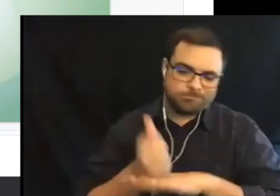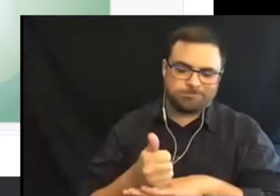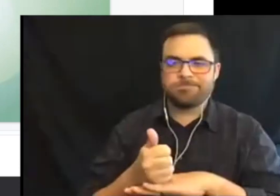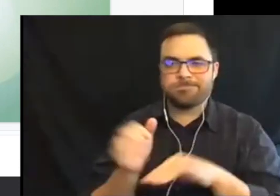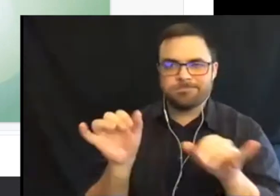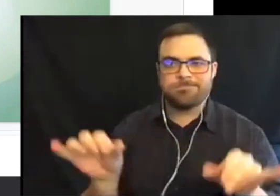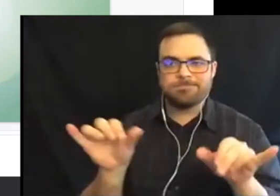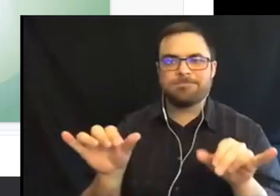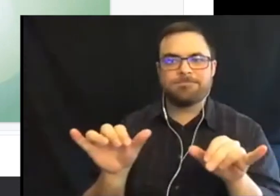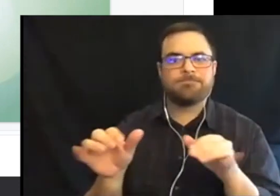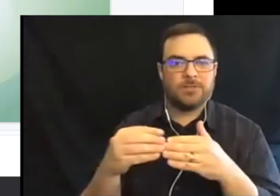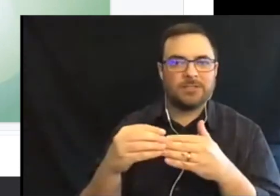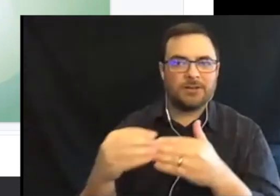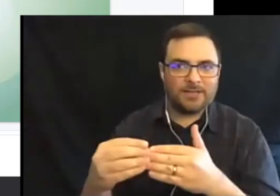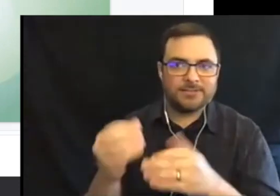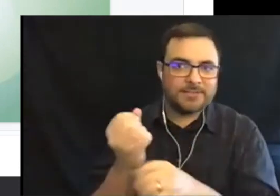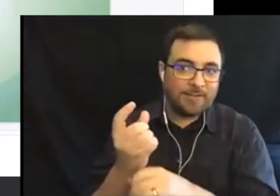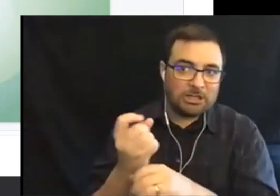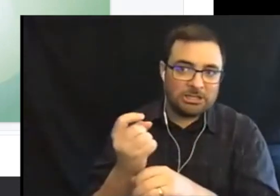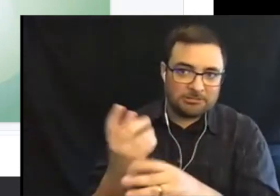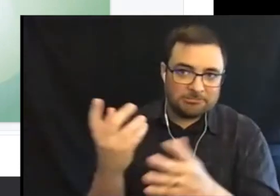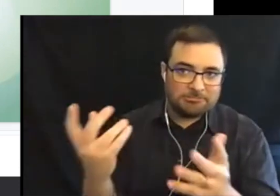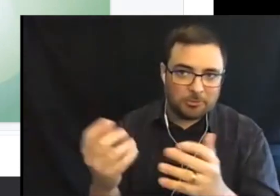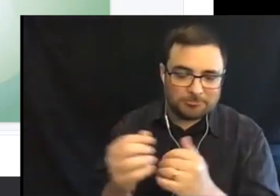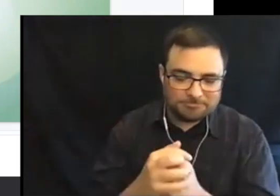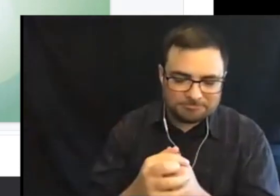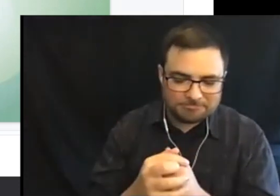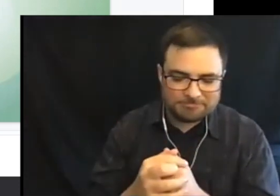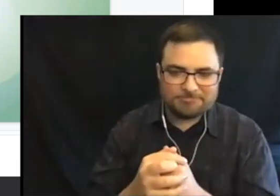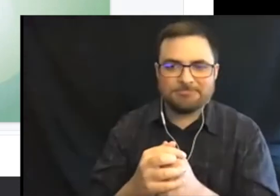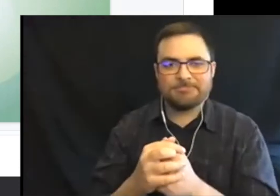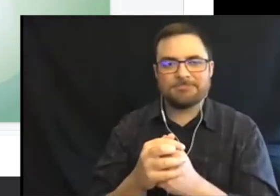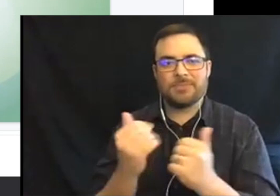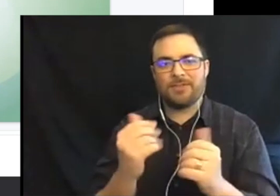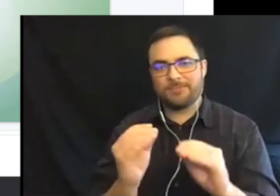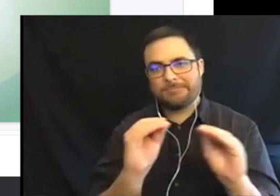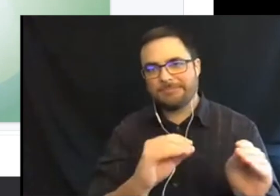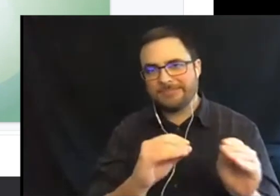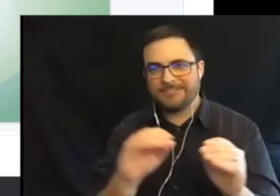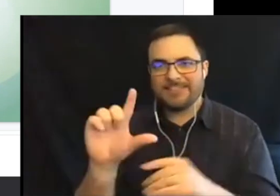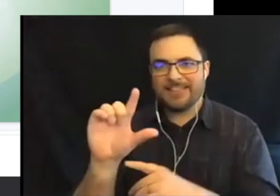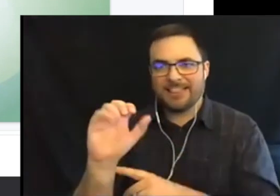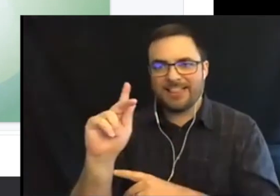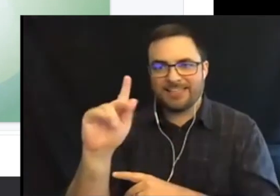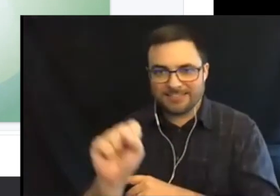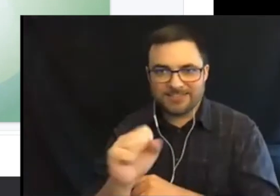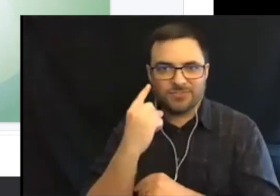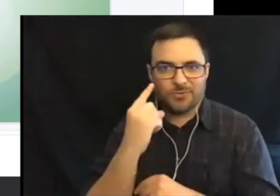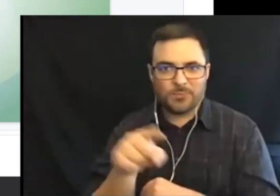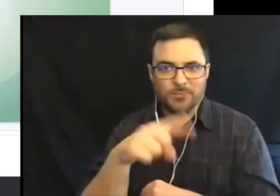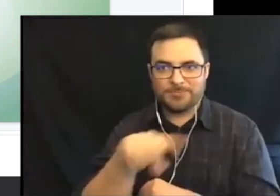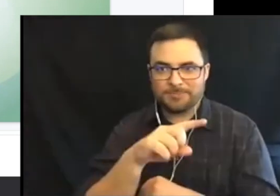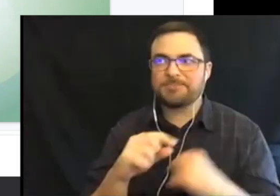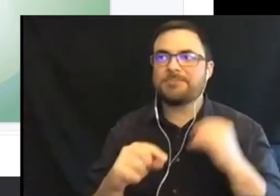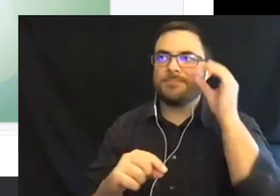in the same way that they would every year. So we just put a couple more links in here. The one in particular